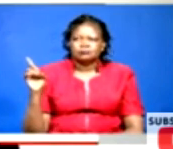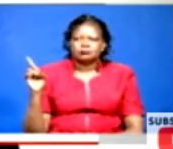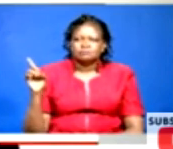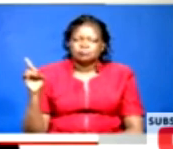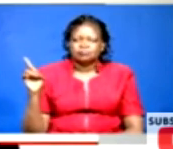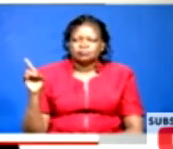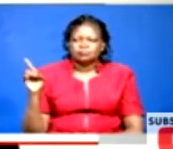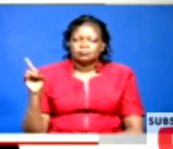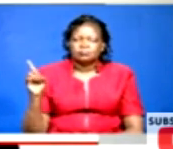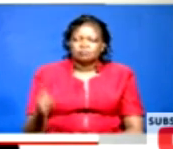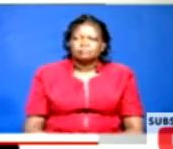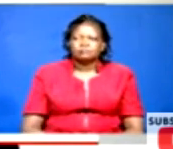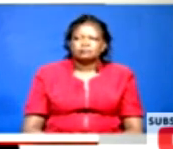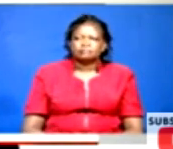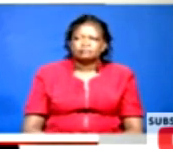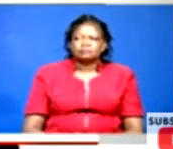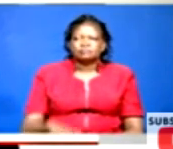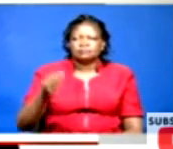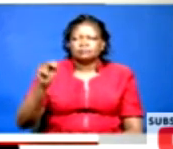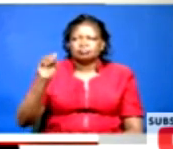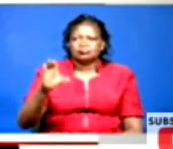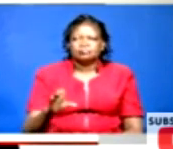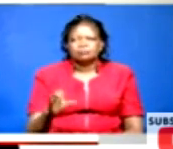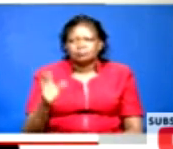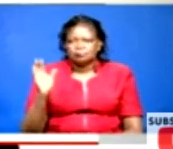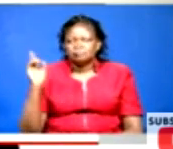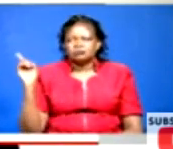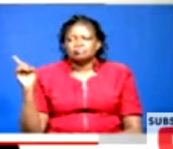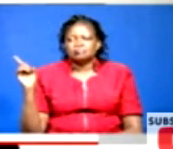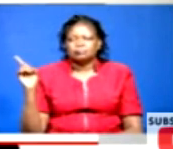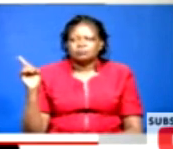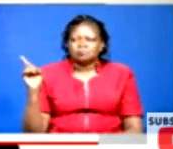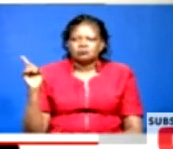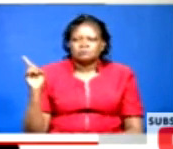26,897,846 Kenya shillings. Amani National Congress will get